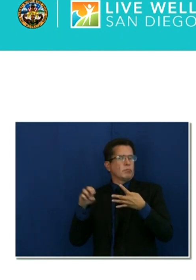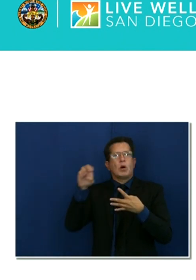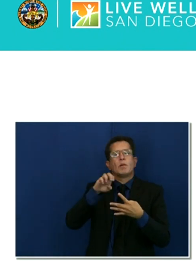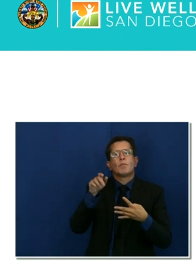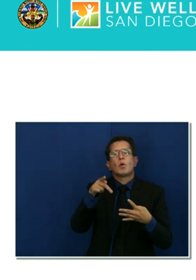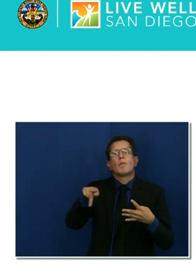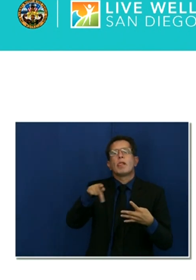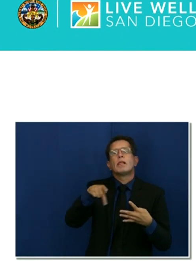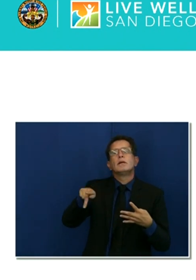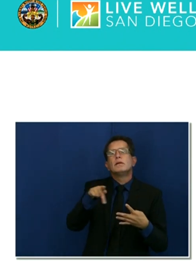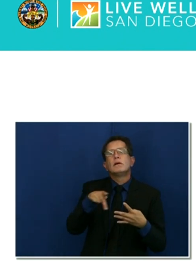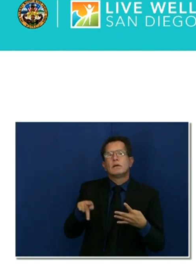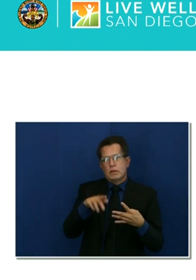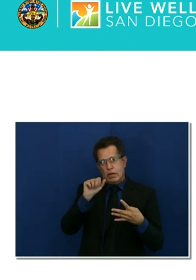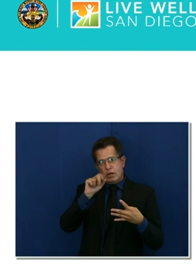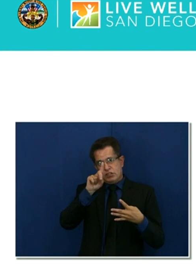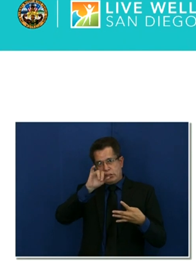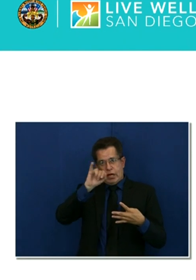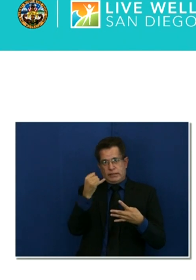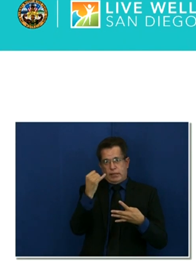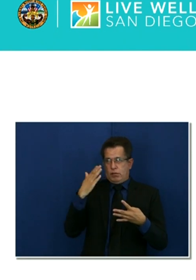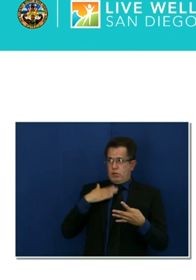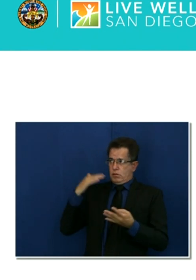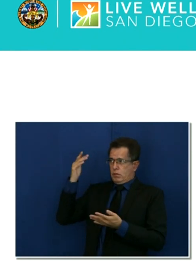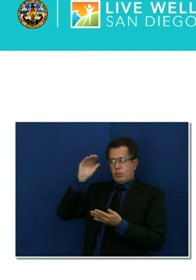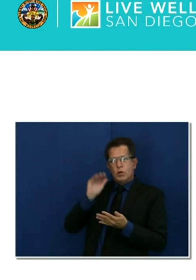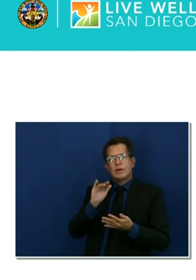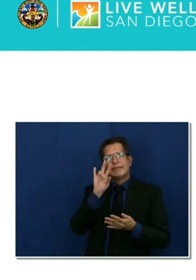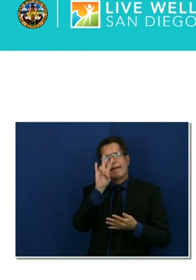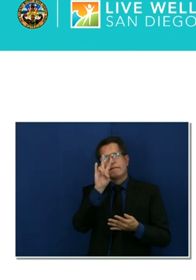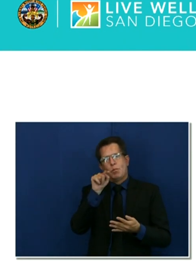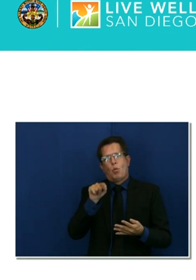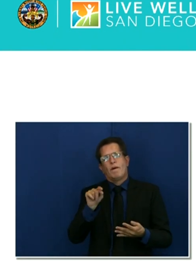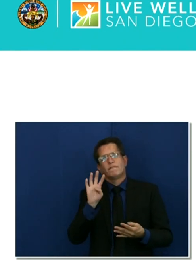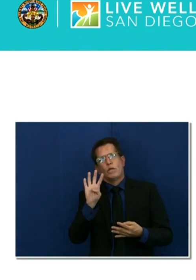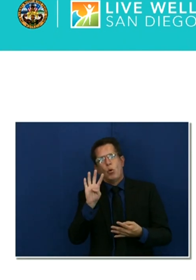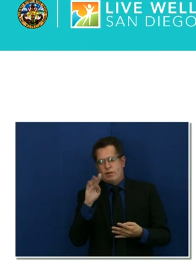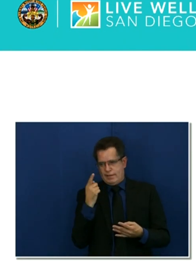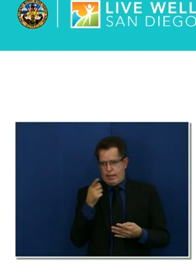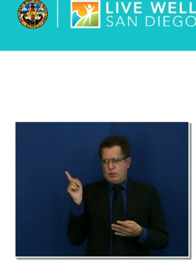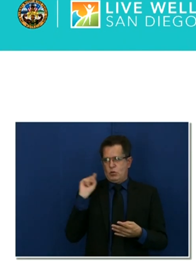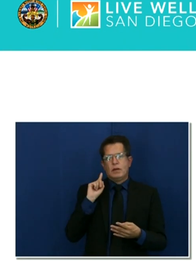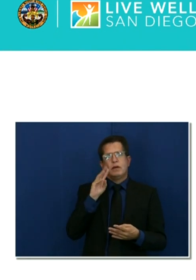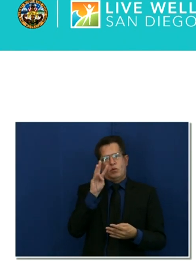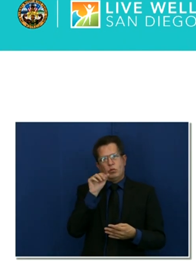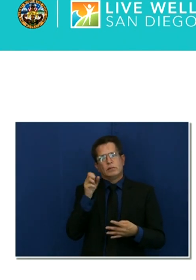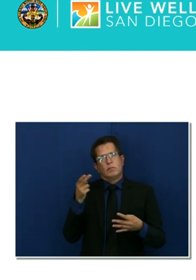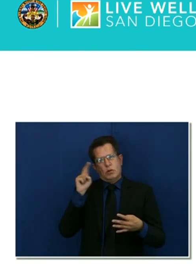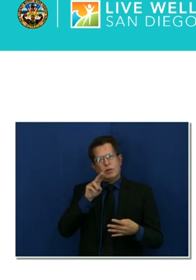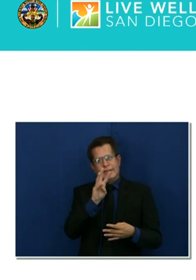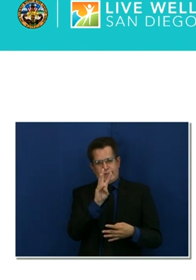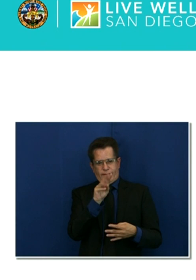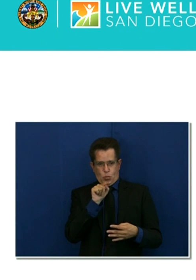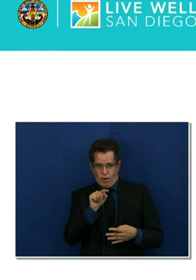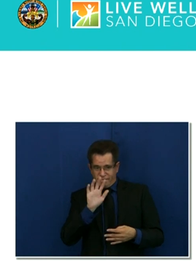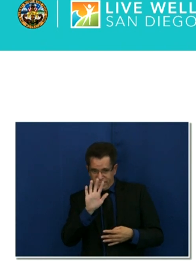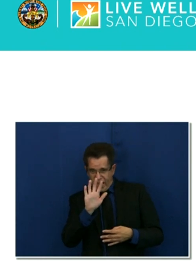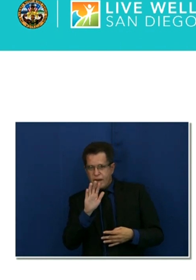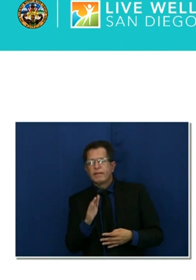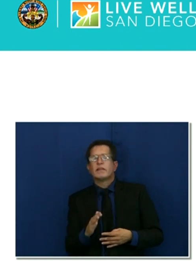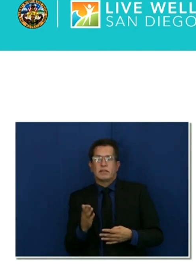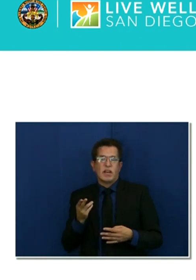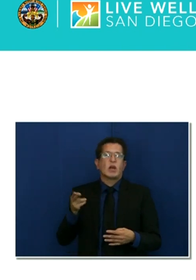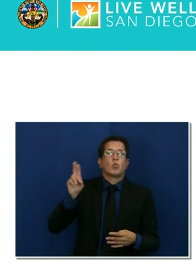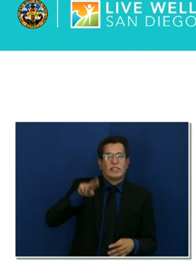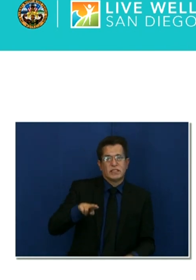rate is now 7.4, and it increased last week from 6.5, which was in the red